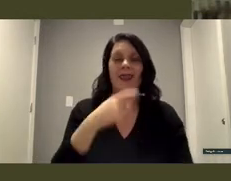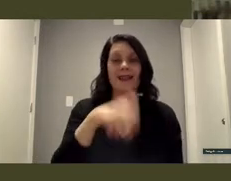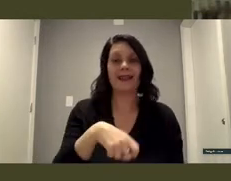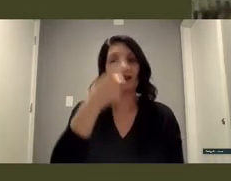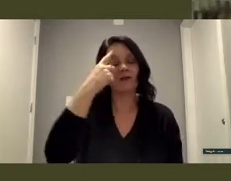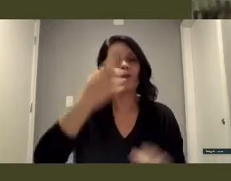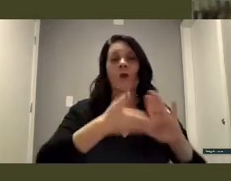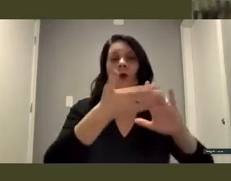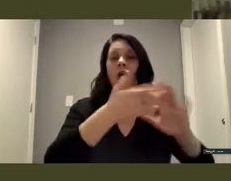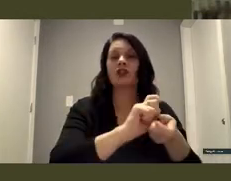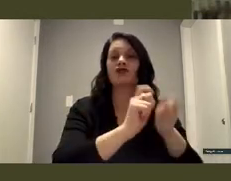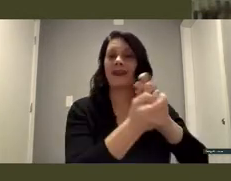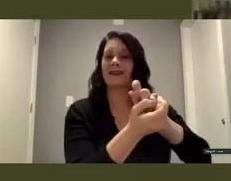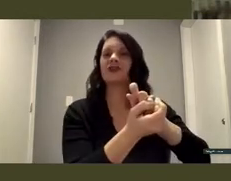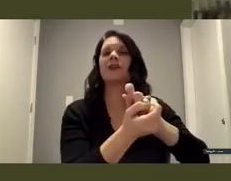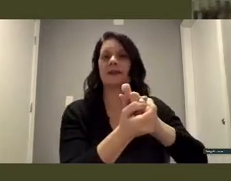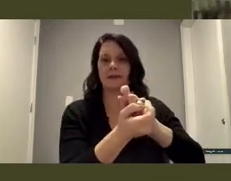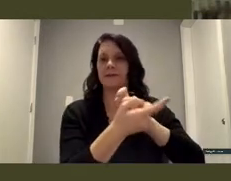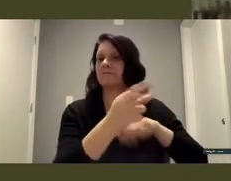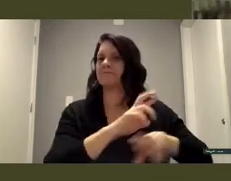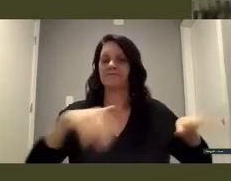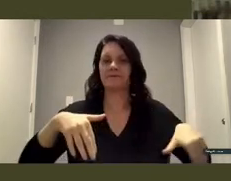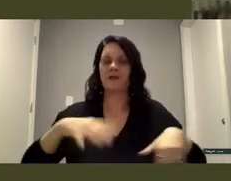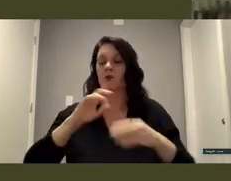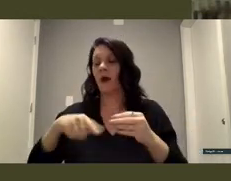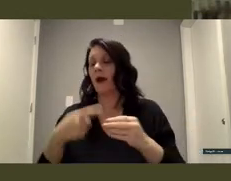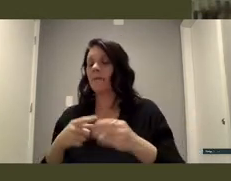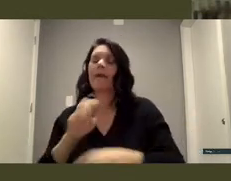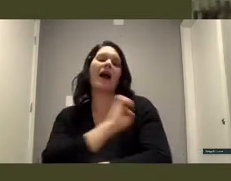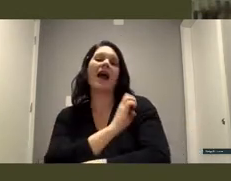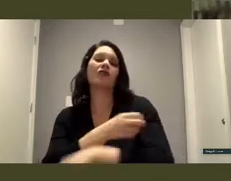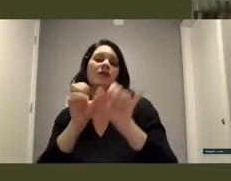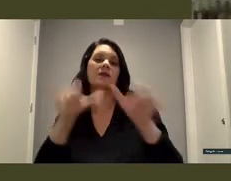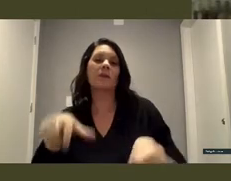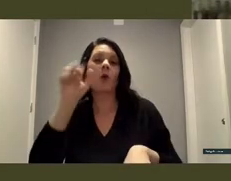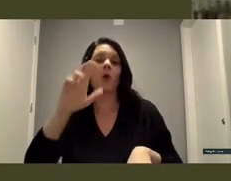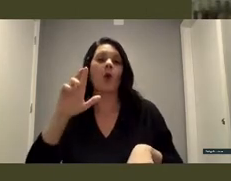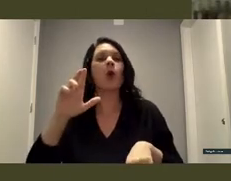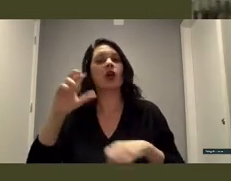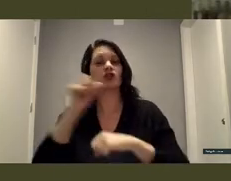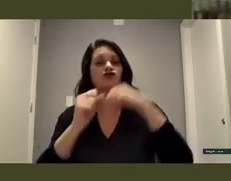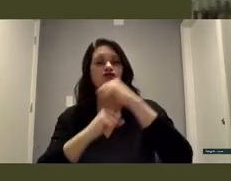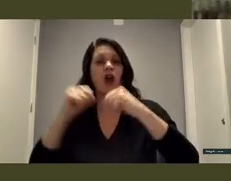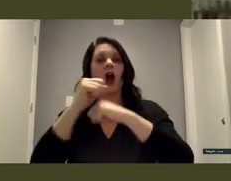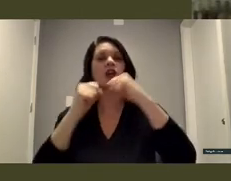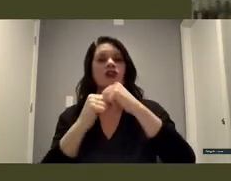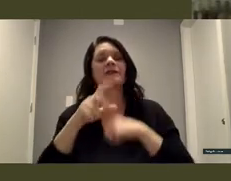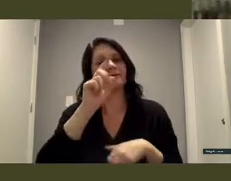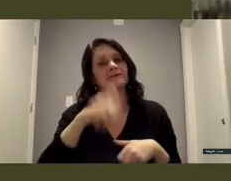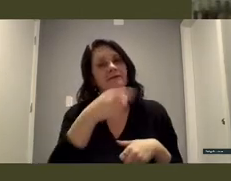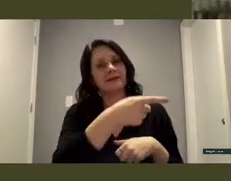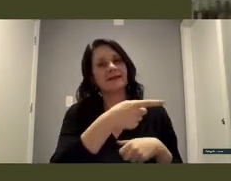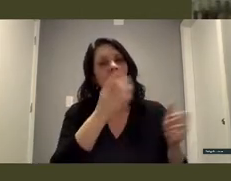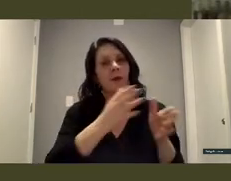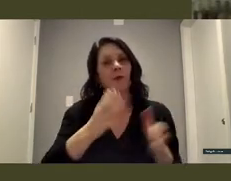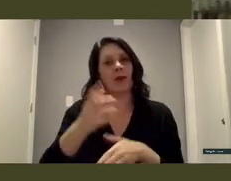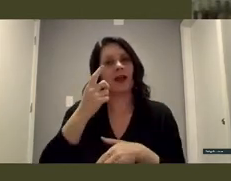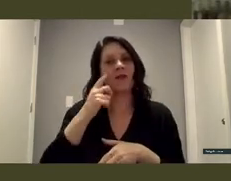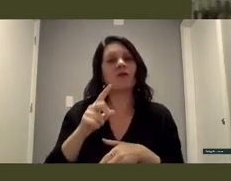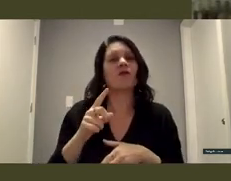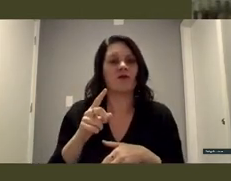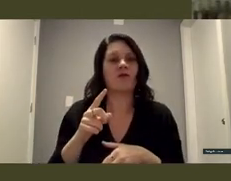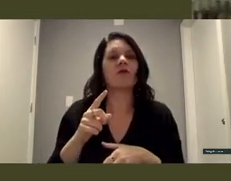transition, whether it is about energy system or infrastructure that needs to be compatible with, you know, or the, you know, or the climate resilient and